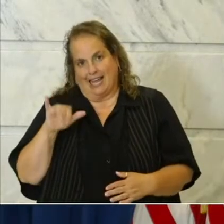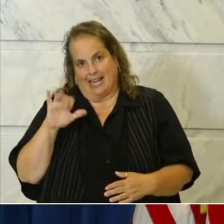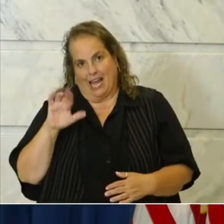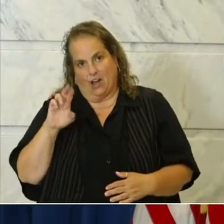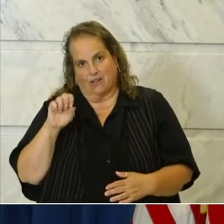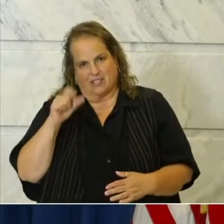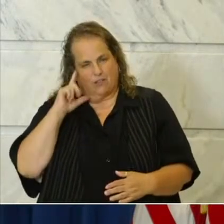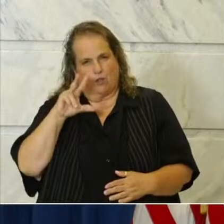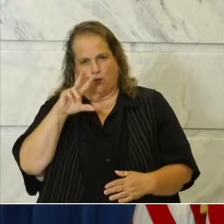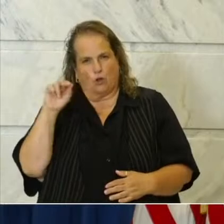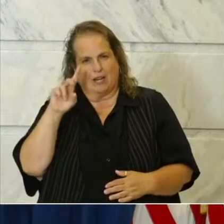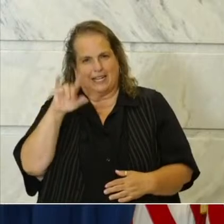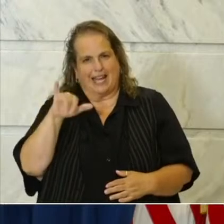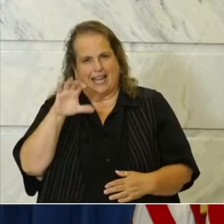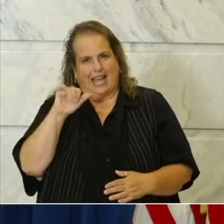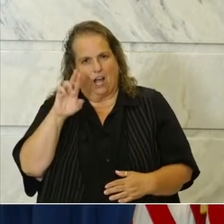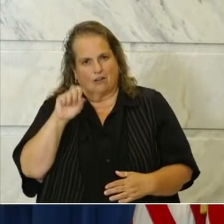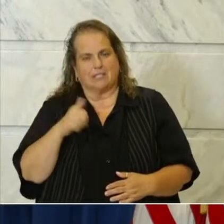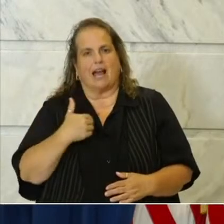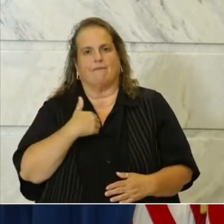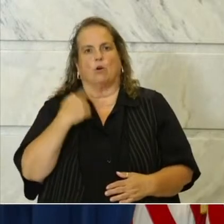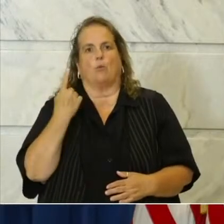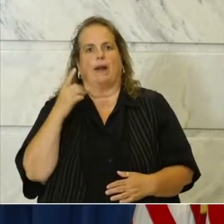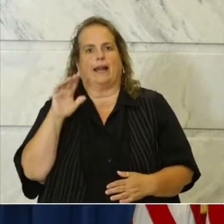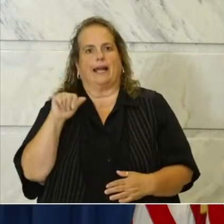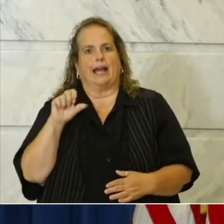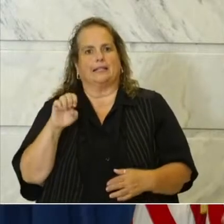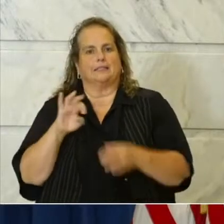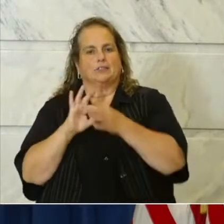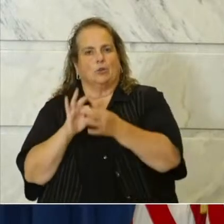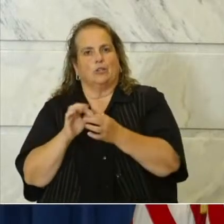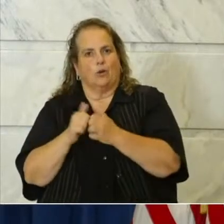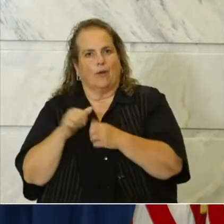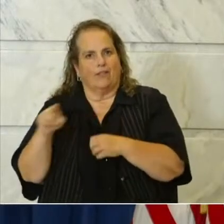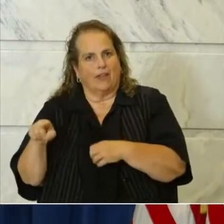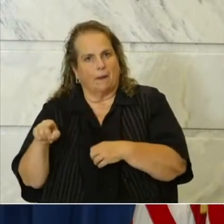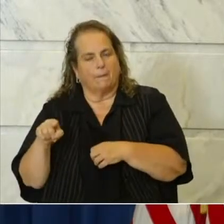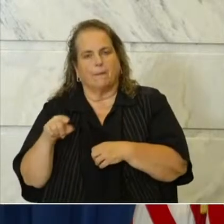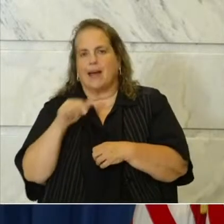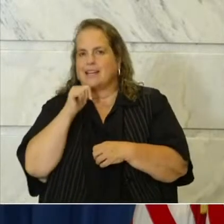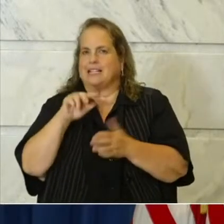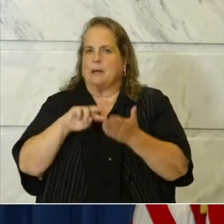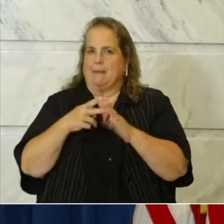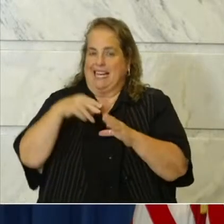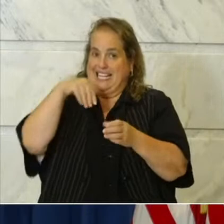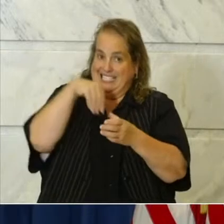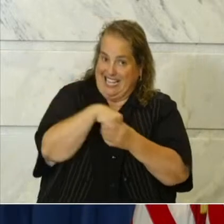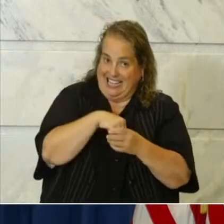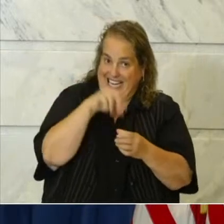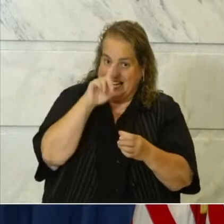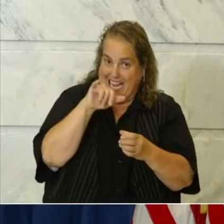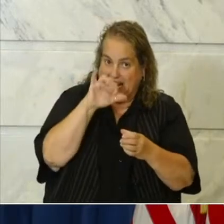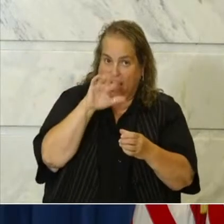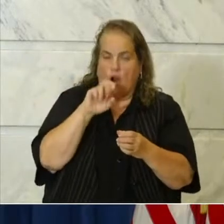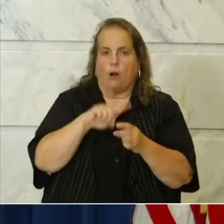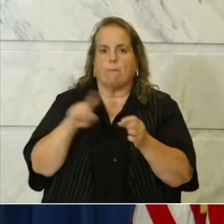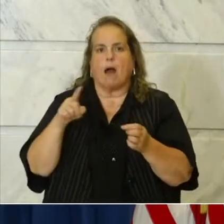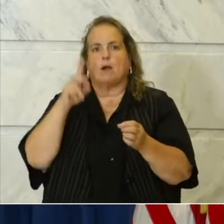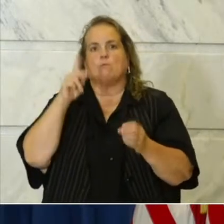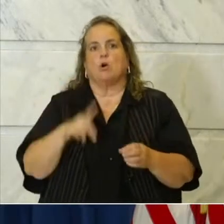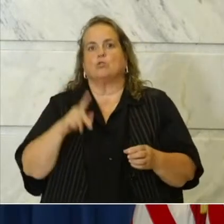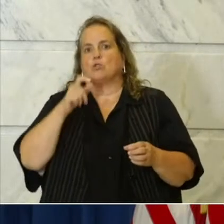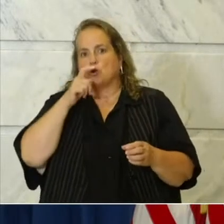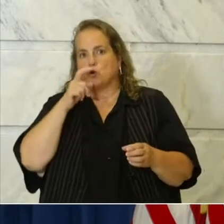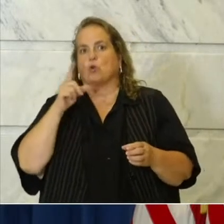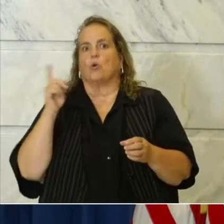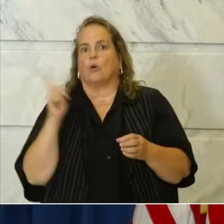30 daycares that have at least one case associated with them. That doesn't mean it's actively in the daycare, but it just means